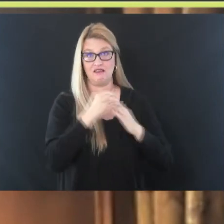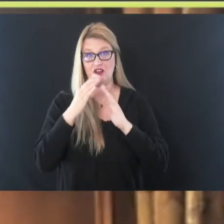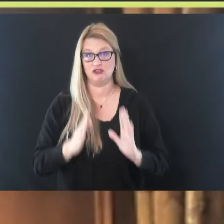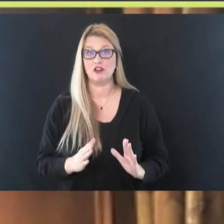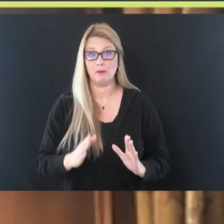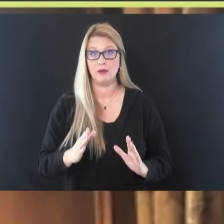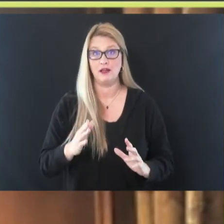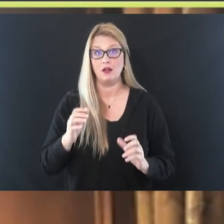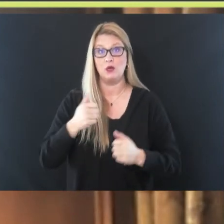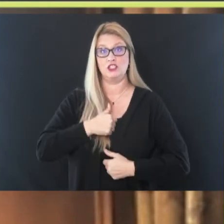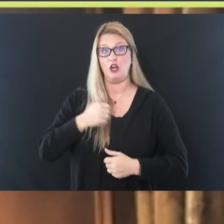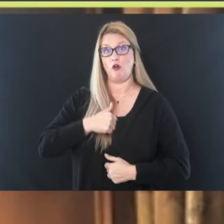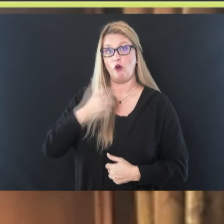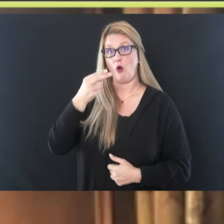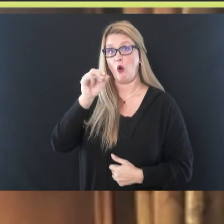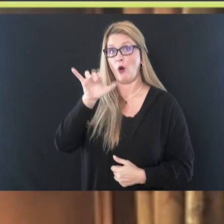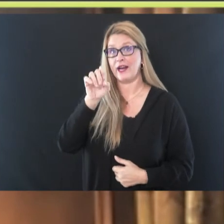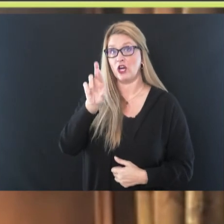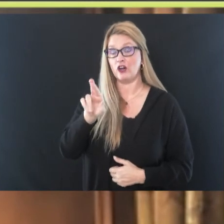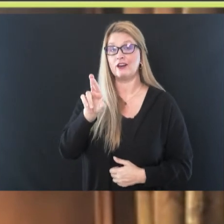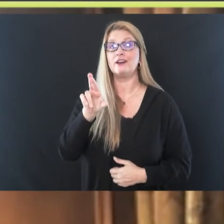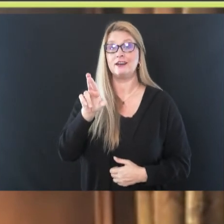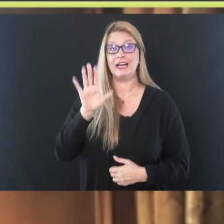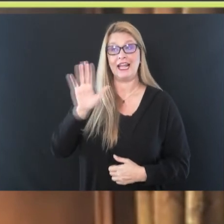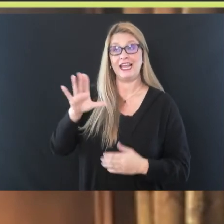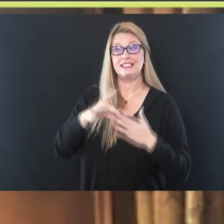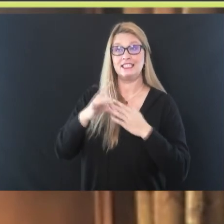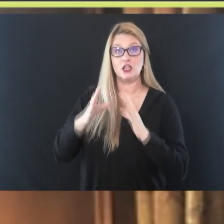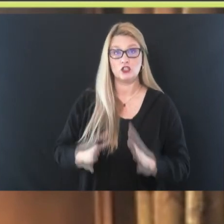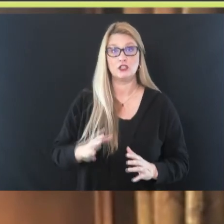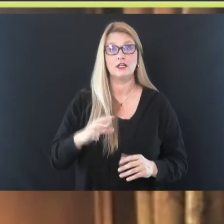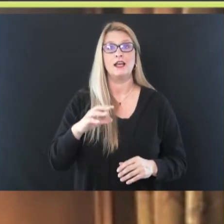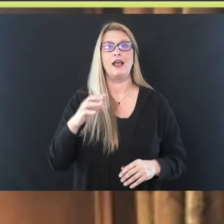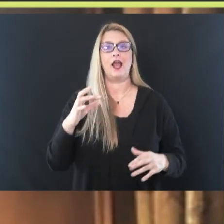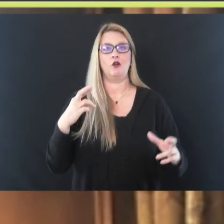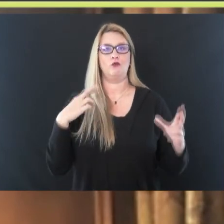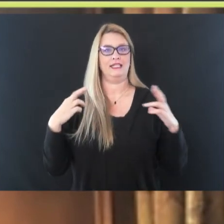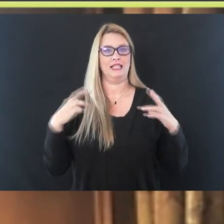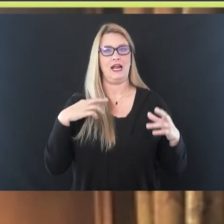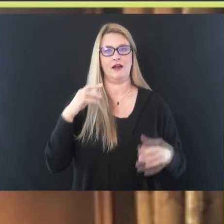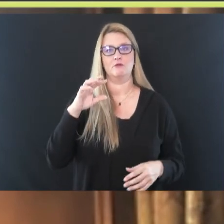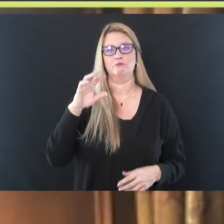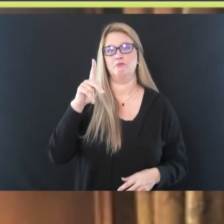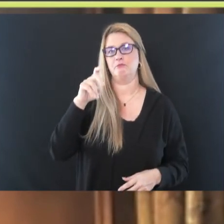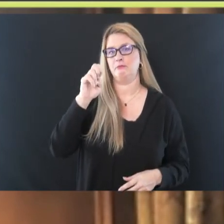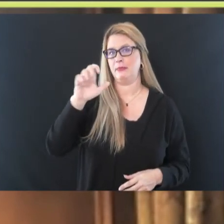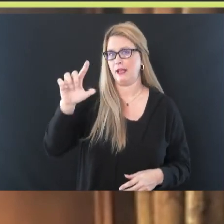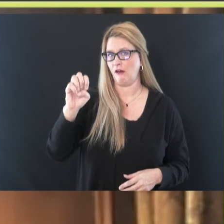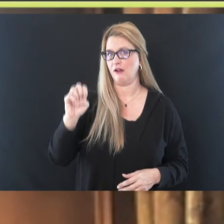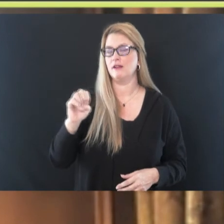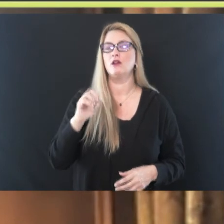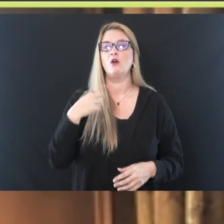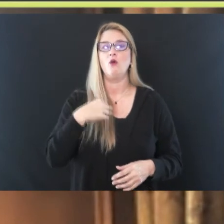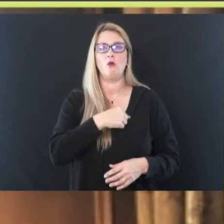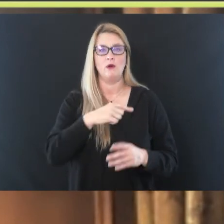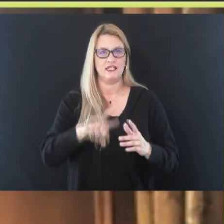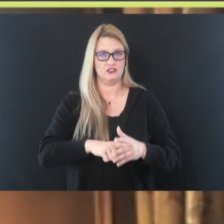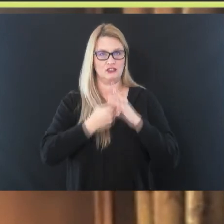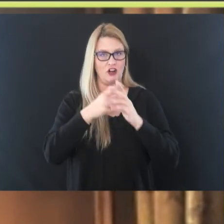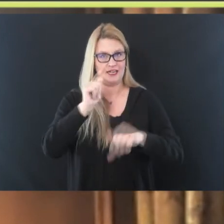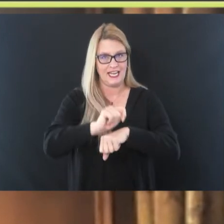General Hoyer as leadership with retired Colonel Peel, we've started a joint interagency task force, that team of